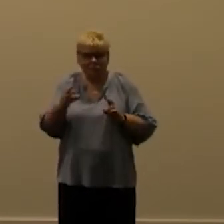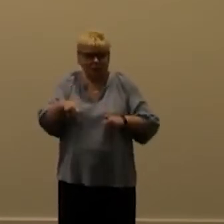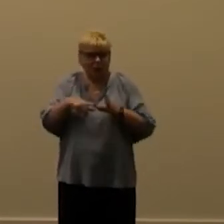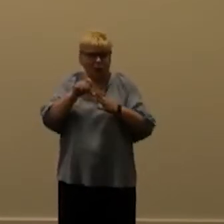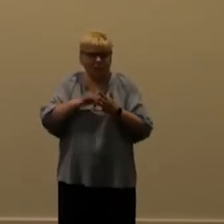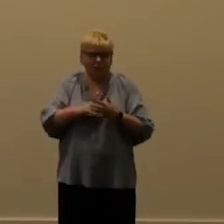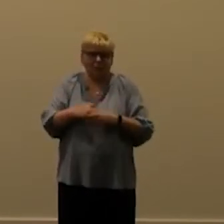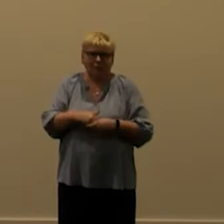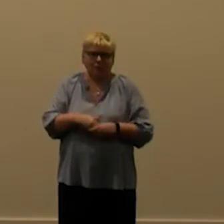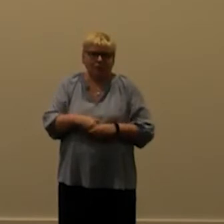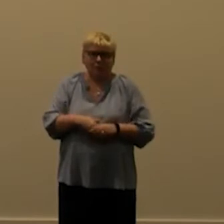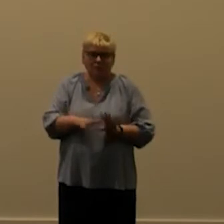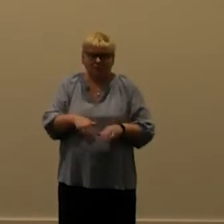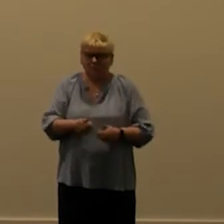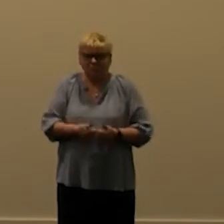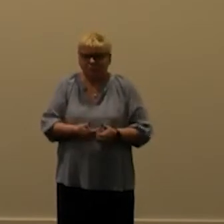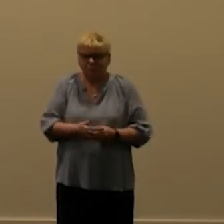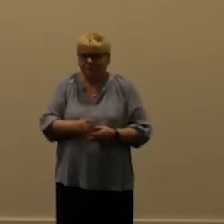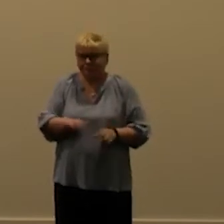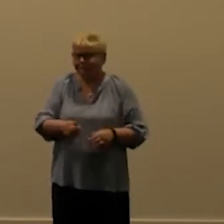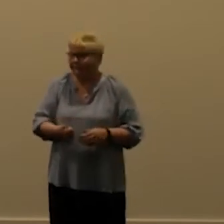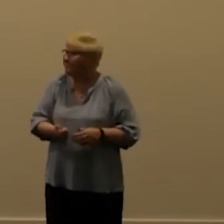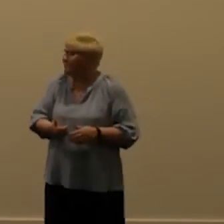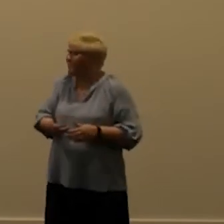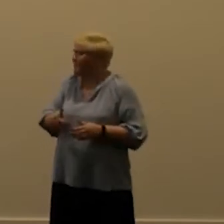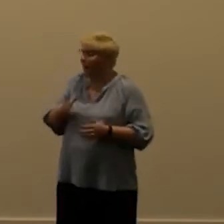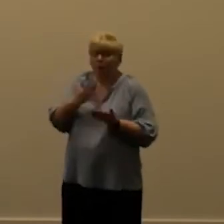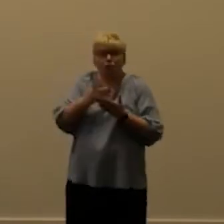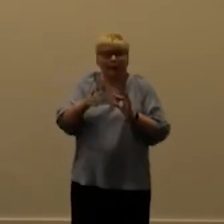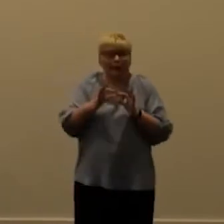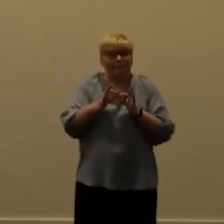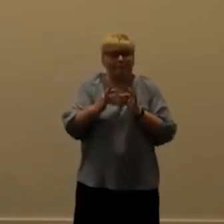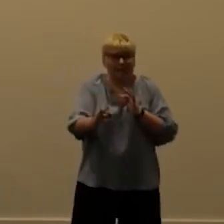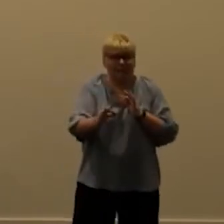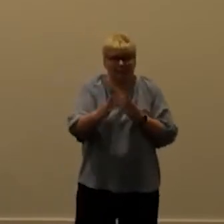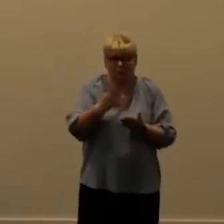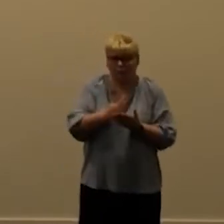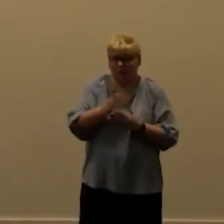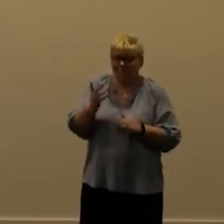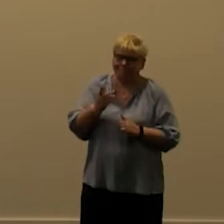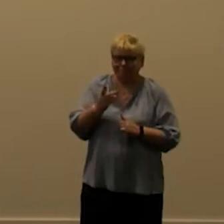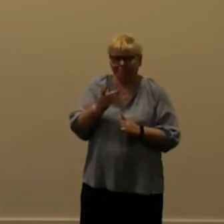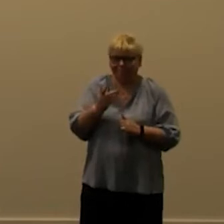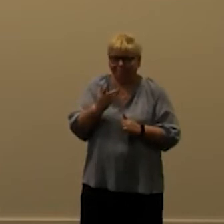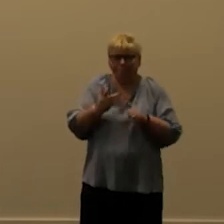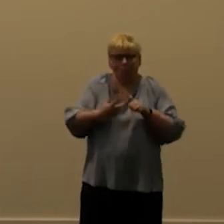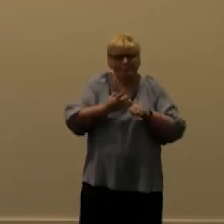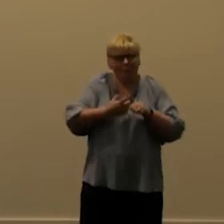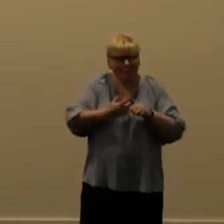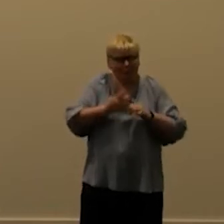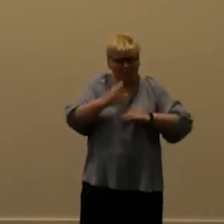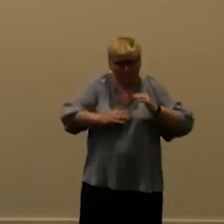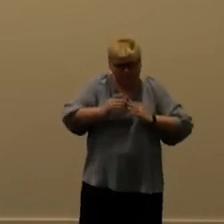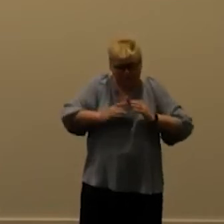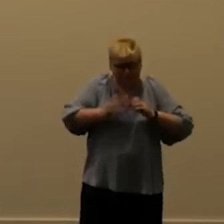again, Azure DevOps is probably the choice for this at the moment, but it's really the pipelines and kind of that automated build,